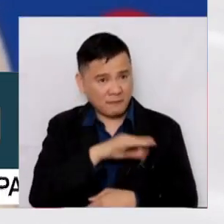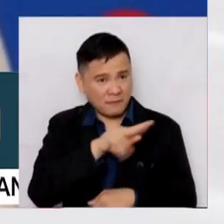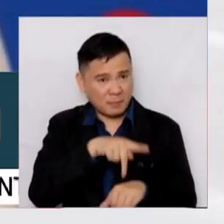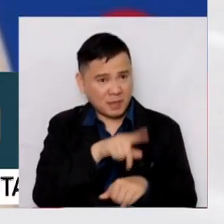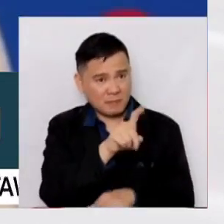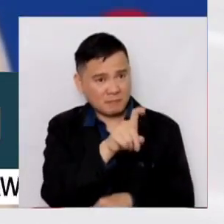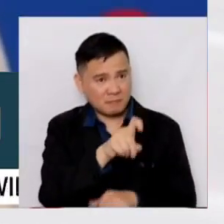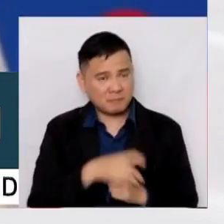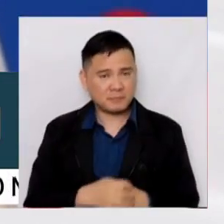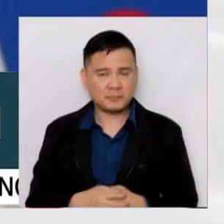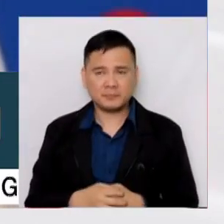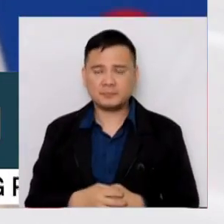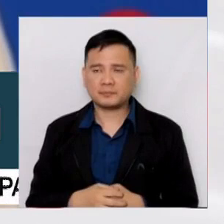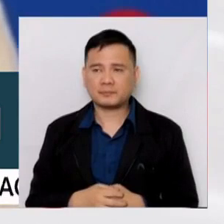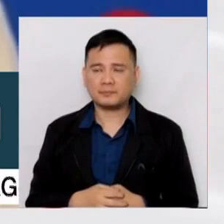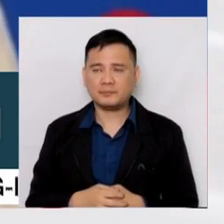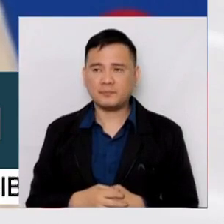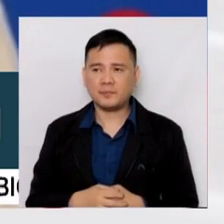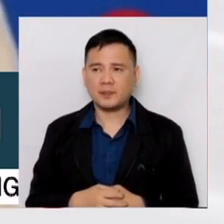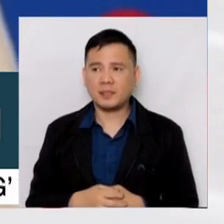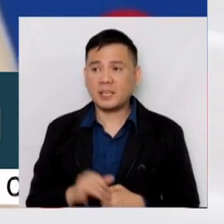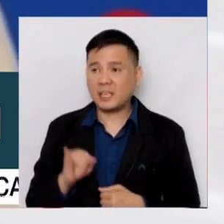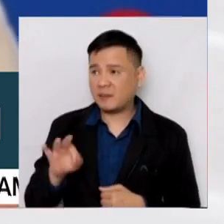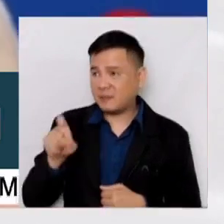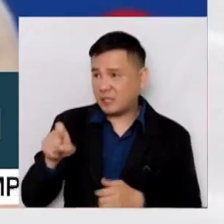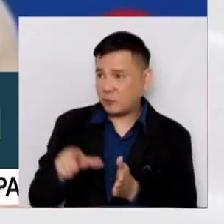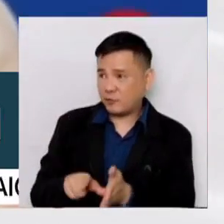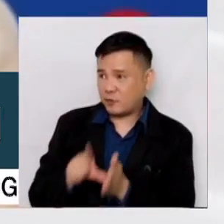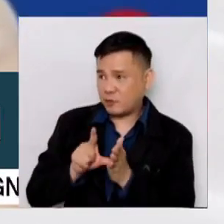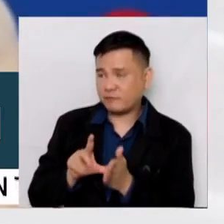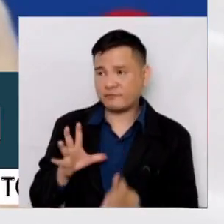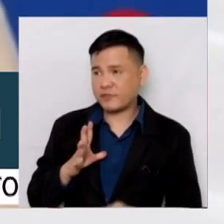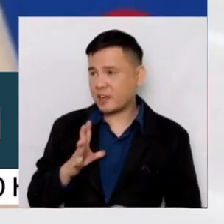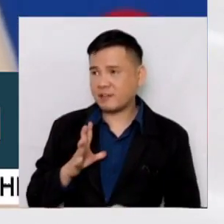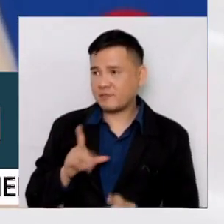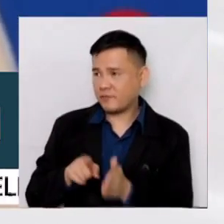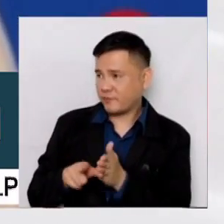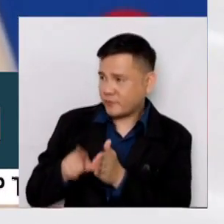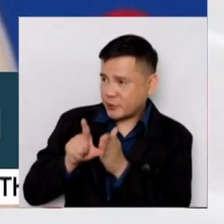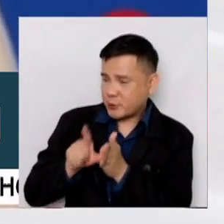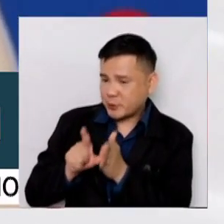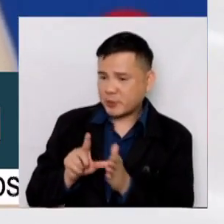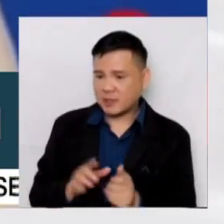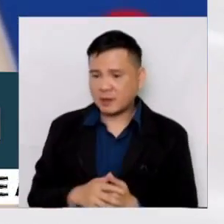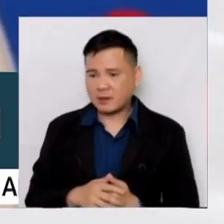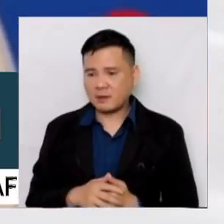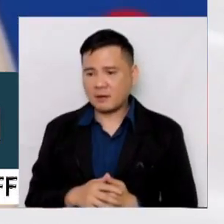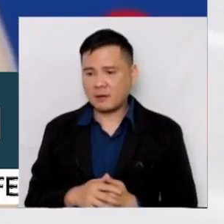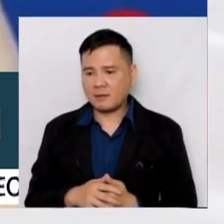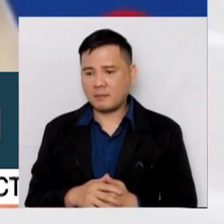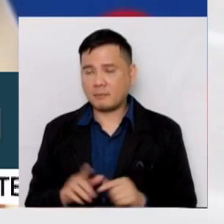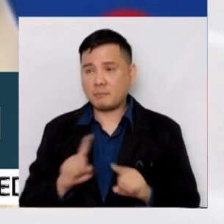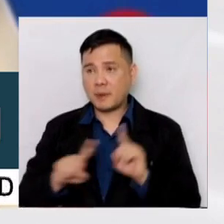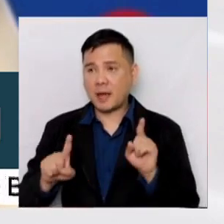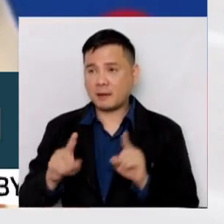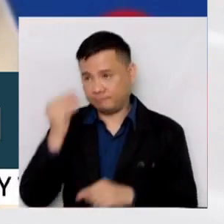If it needs to be re-examined, it can be re-examined. But all I can say is